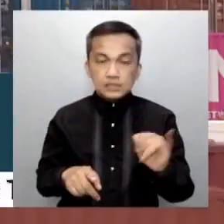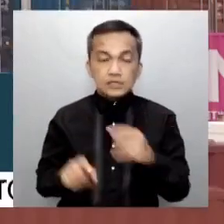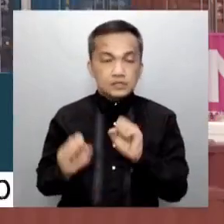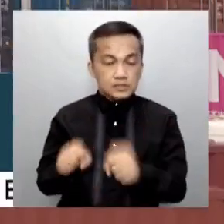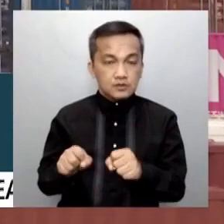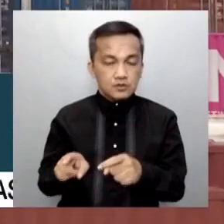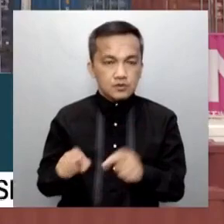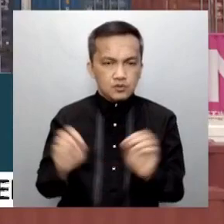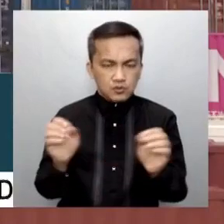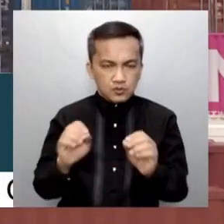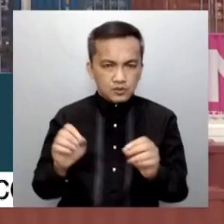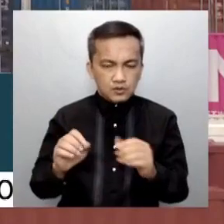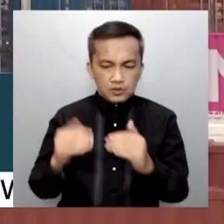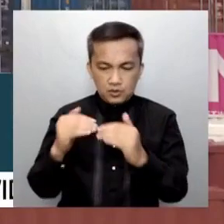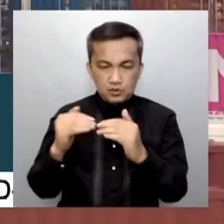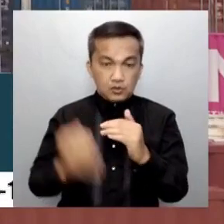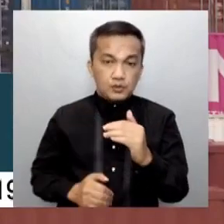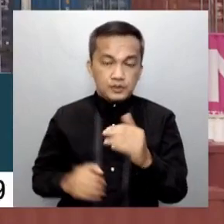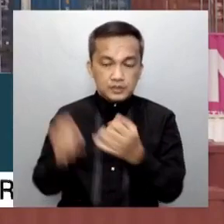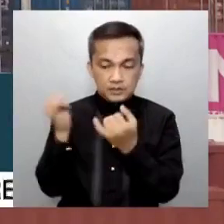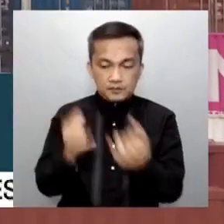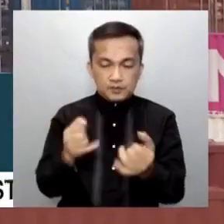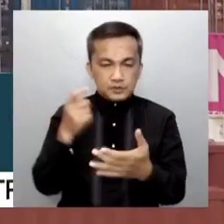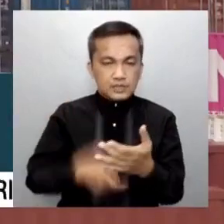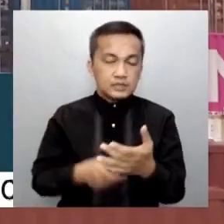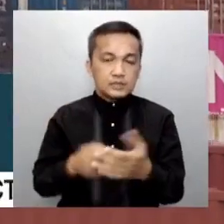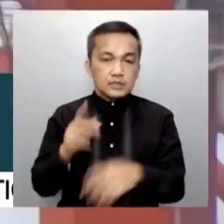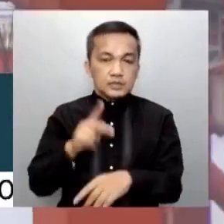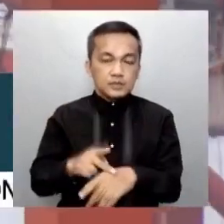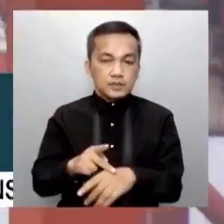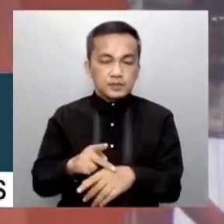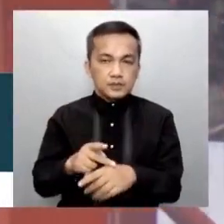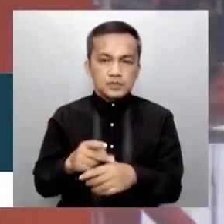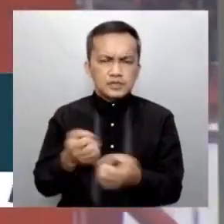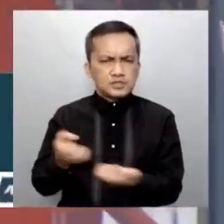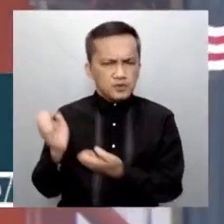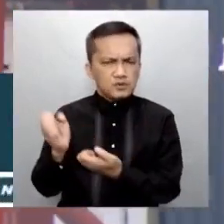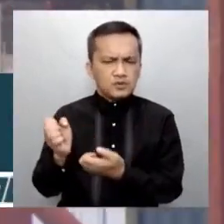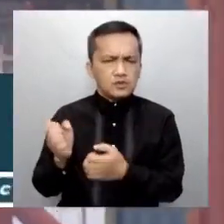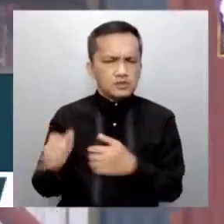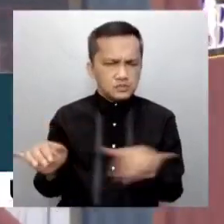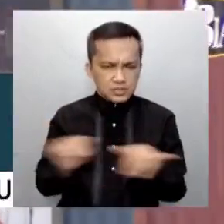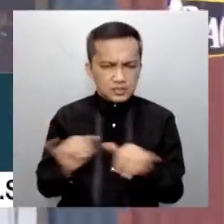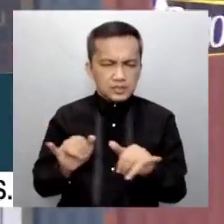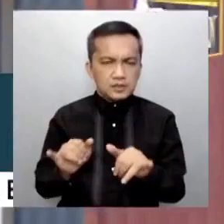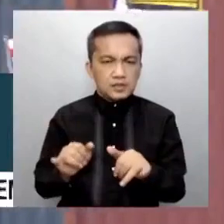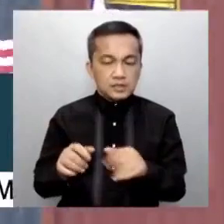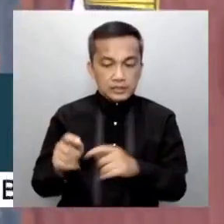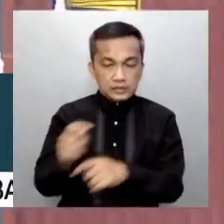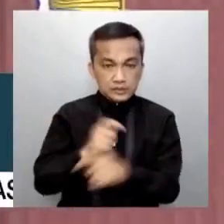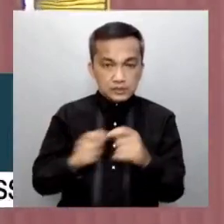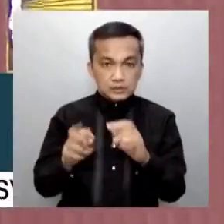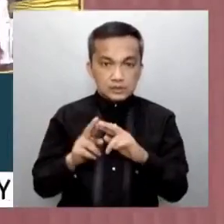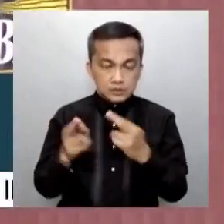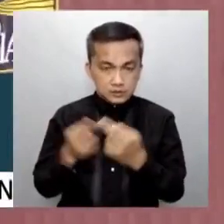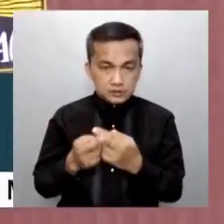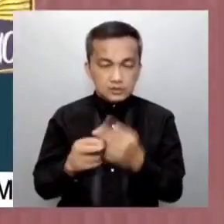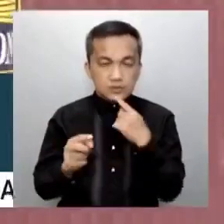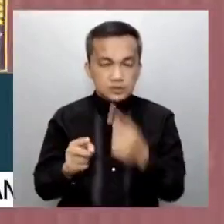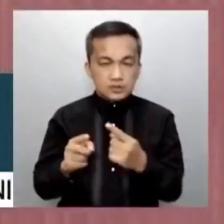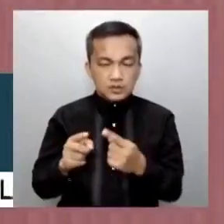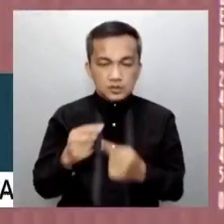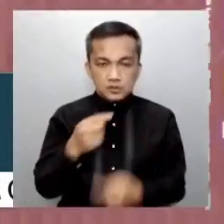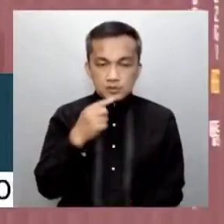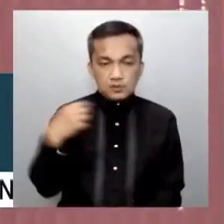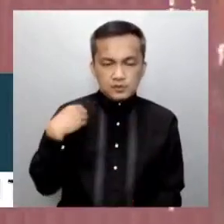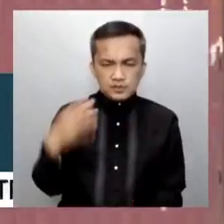lower import tariff applied to Philippine exports. But more than just trade relations, the DTI officials mentioned that this